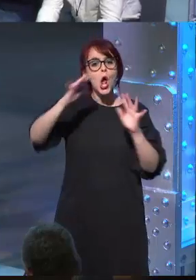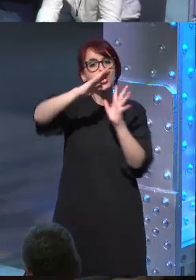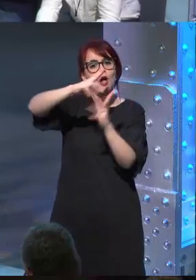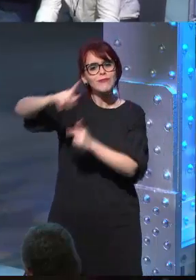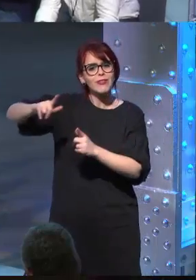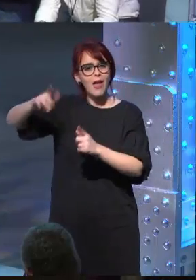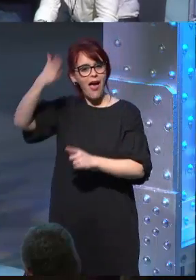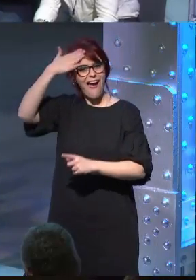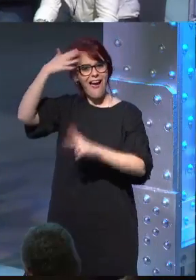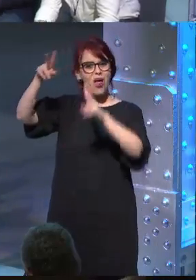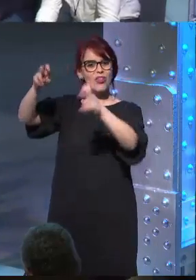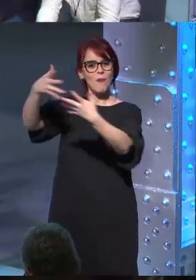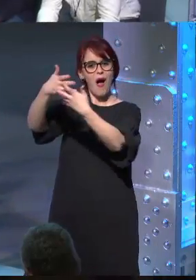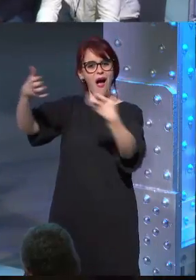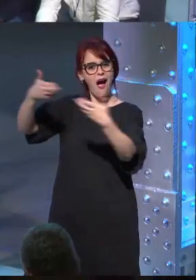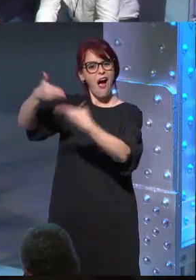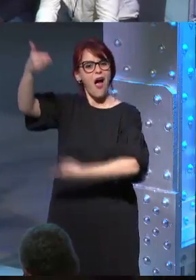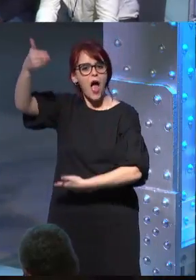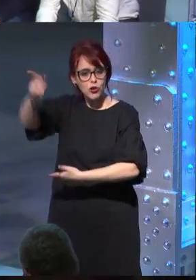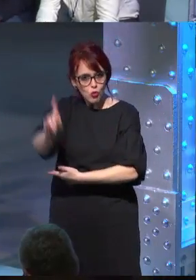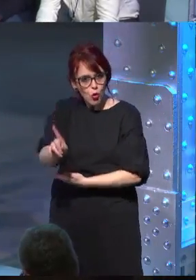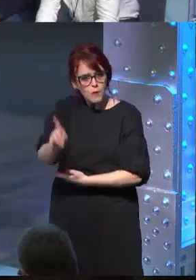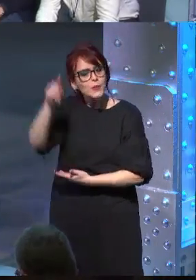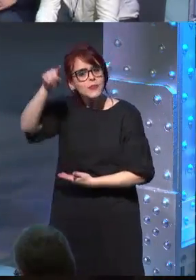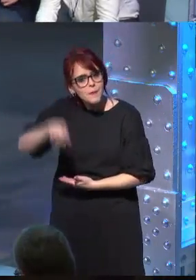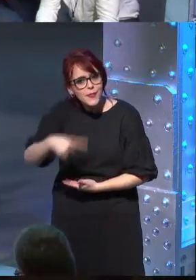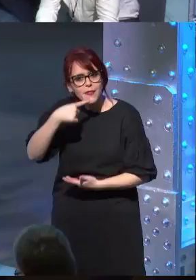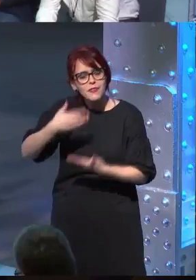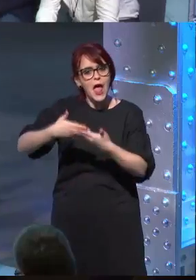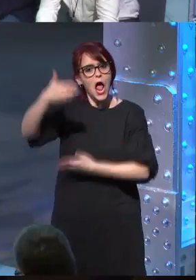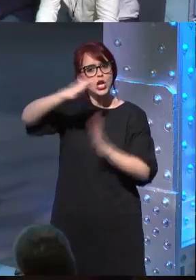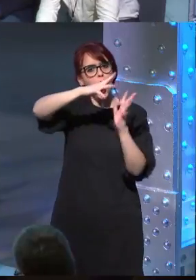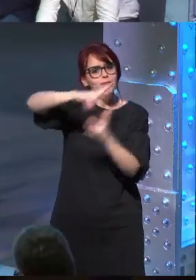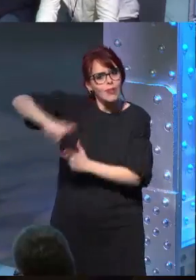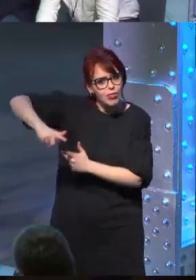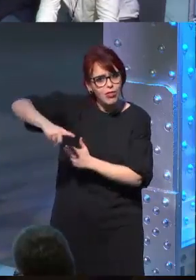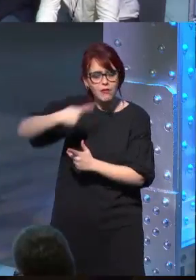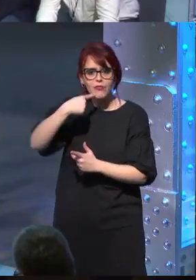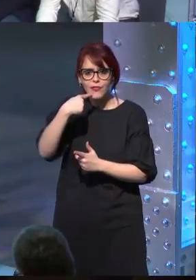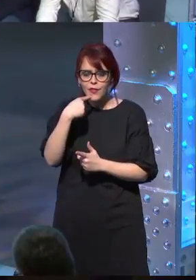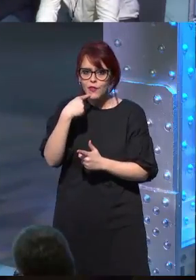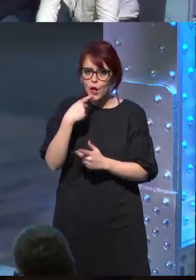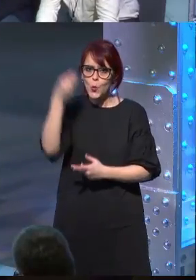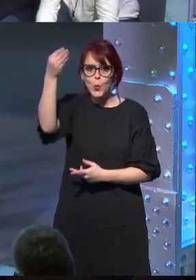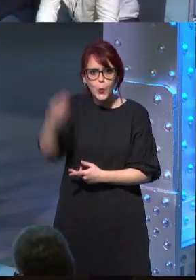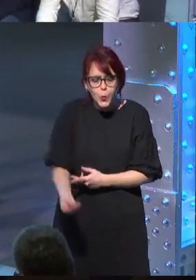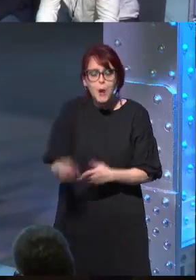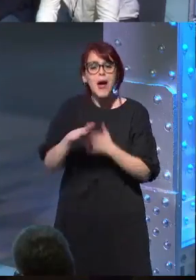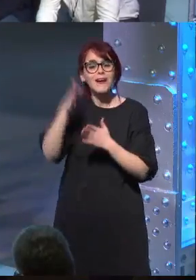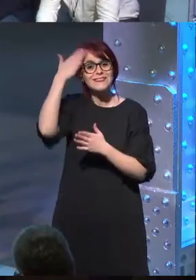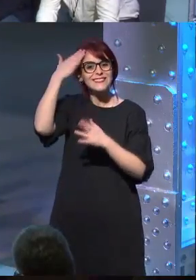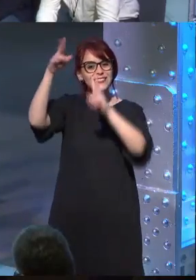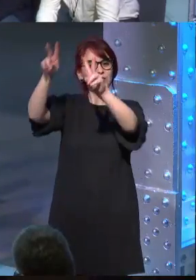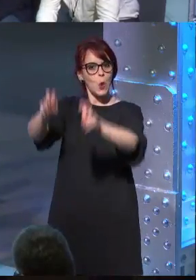on the world. I think that we need to go past the headline. I think that many news tell us about the